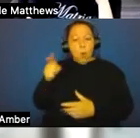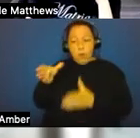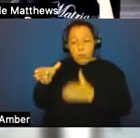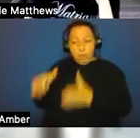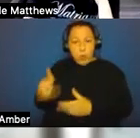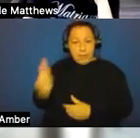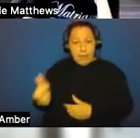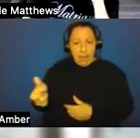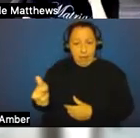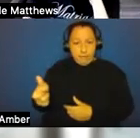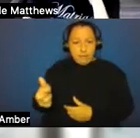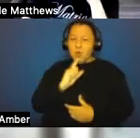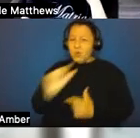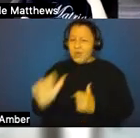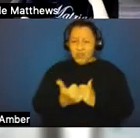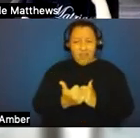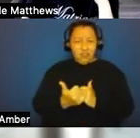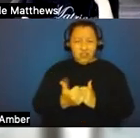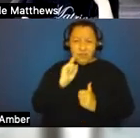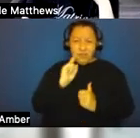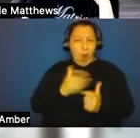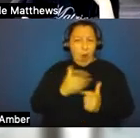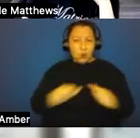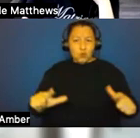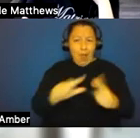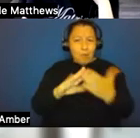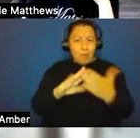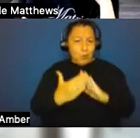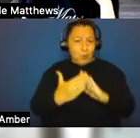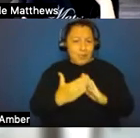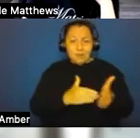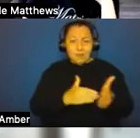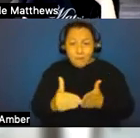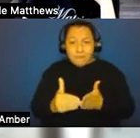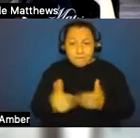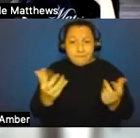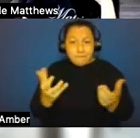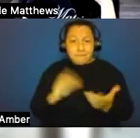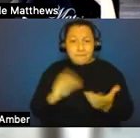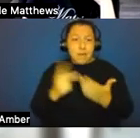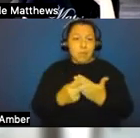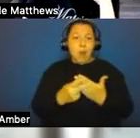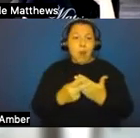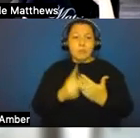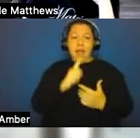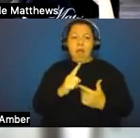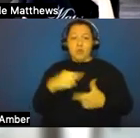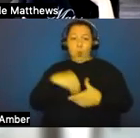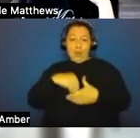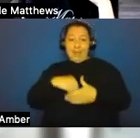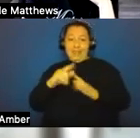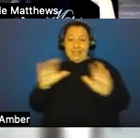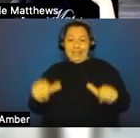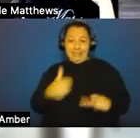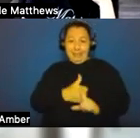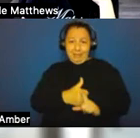challenging thing in our tribal communities, because oftentimes many of our programs are located within the systems, right? It